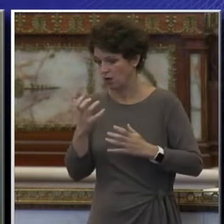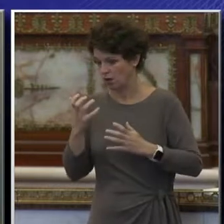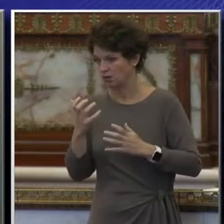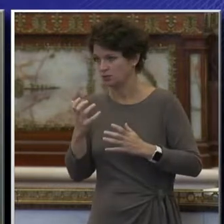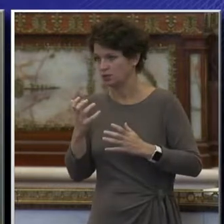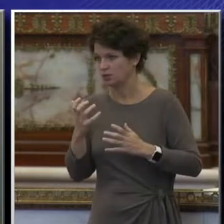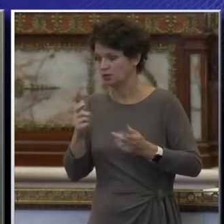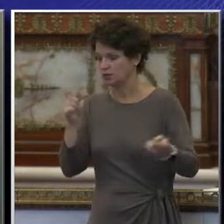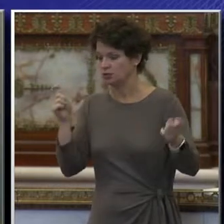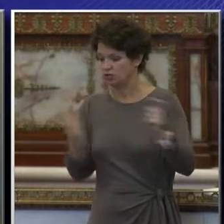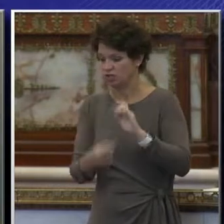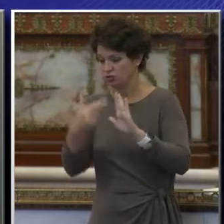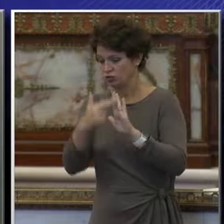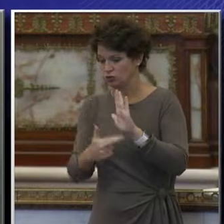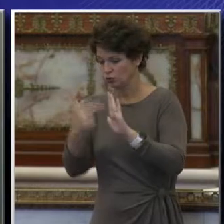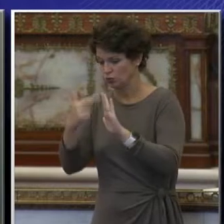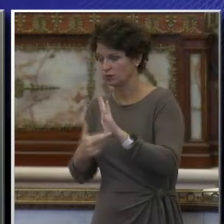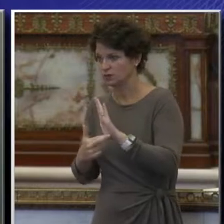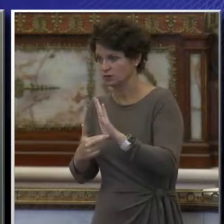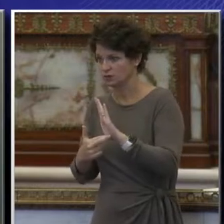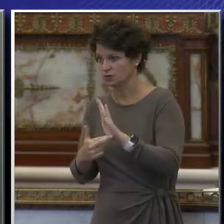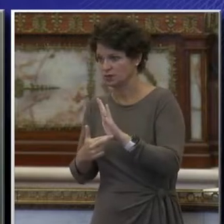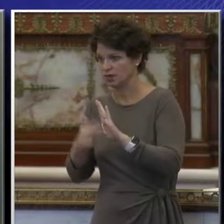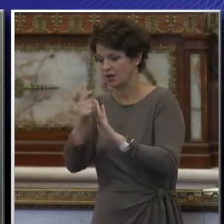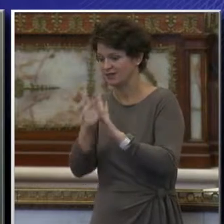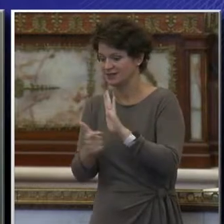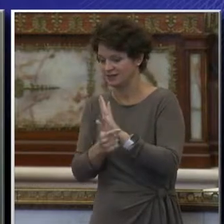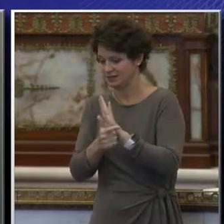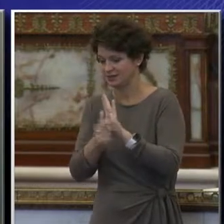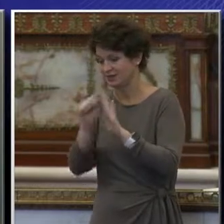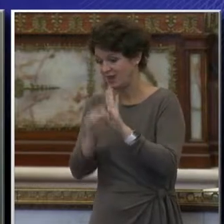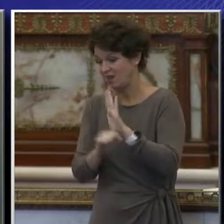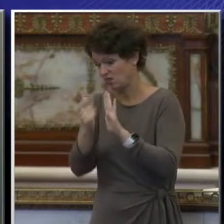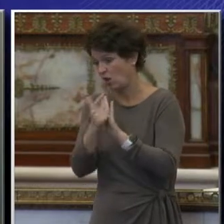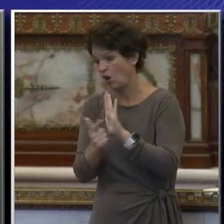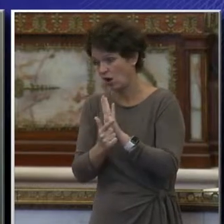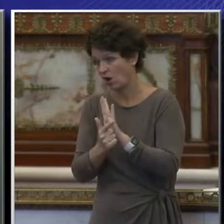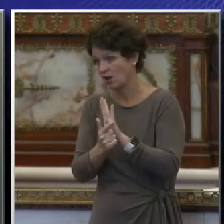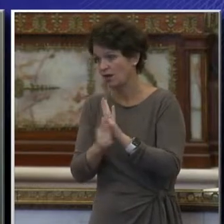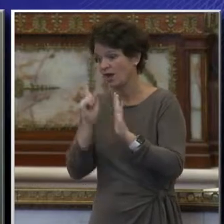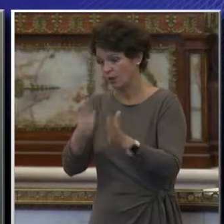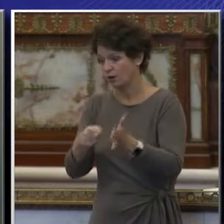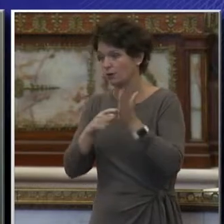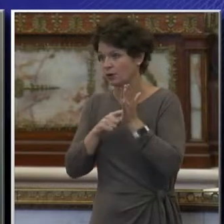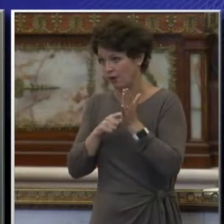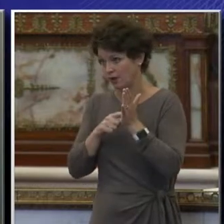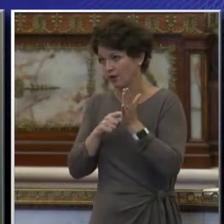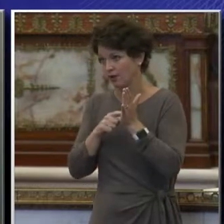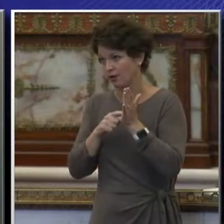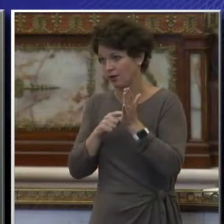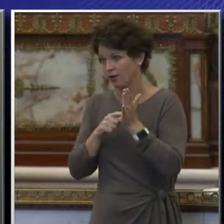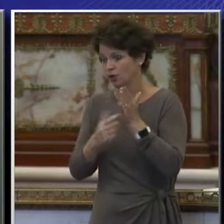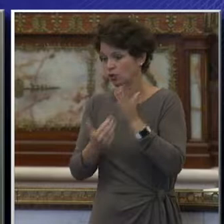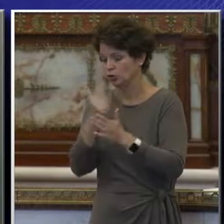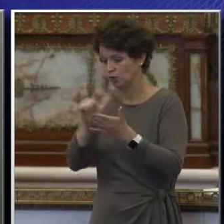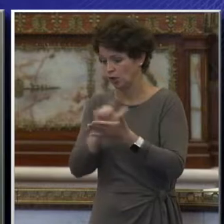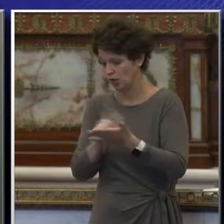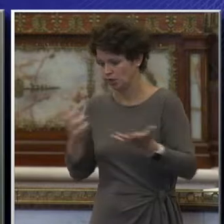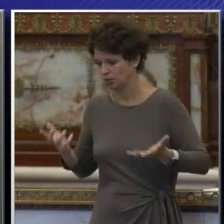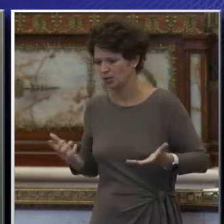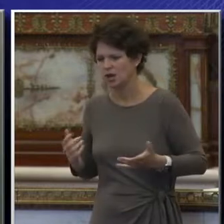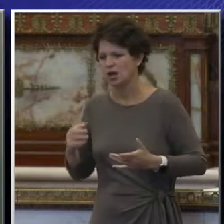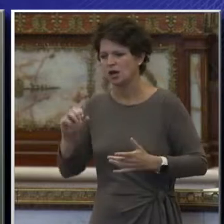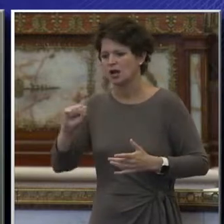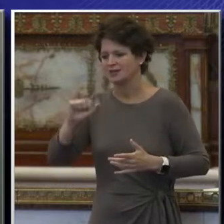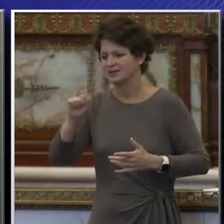If we want to change the rules of the state legislation, that will require new legislation.